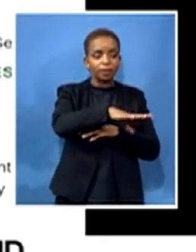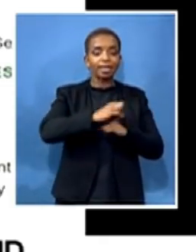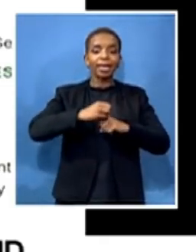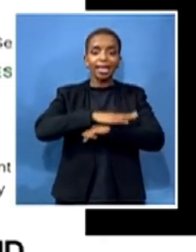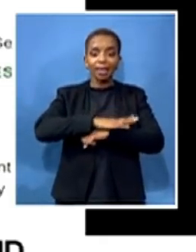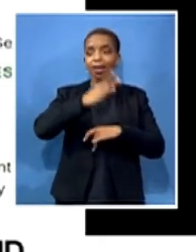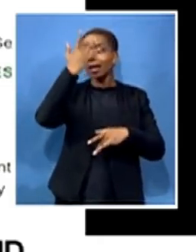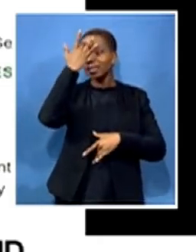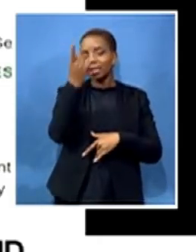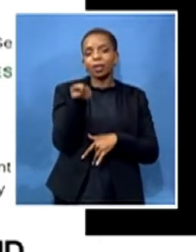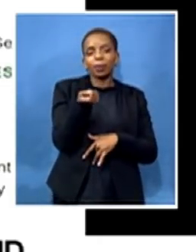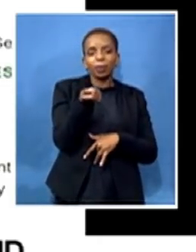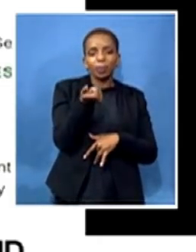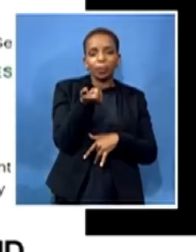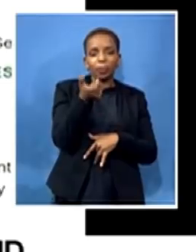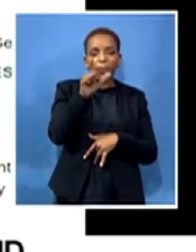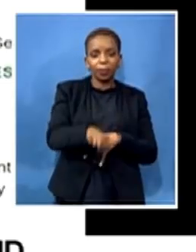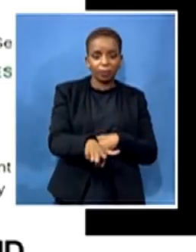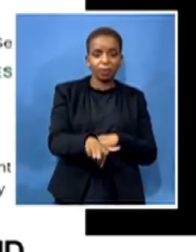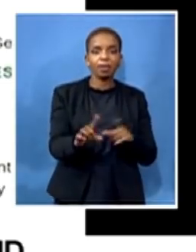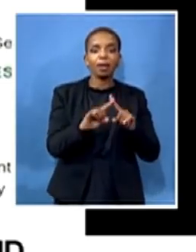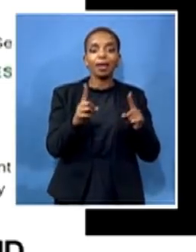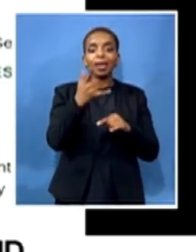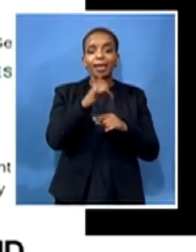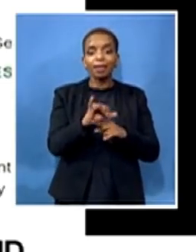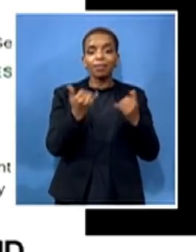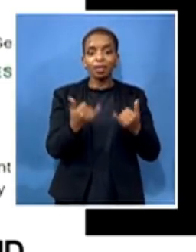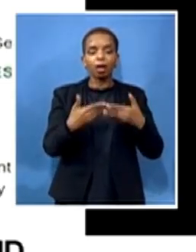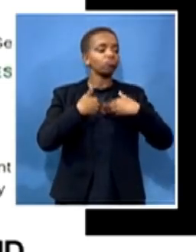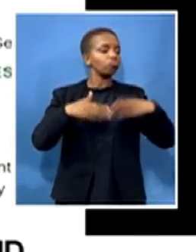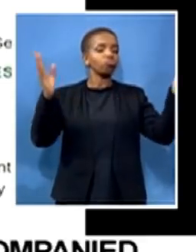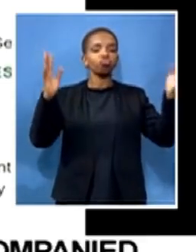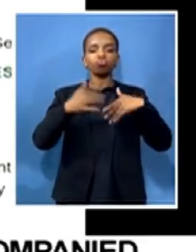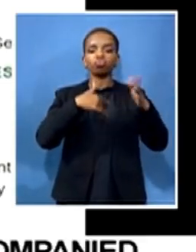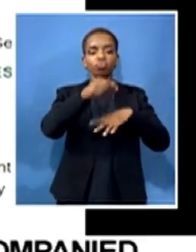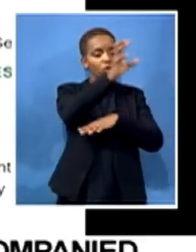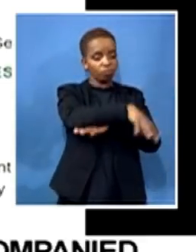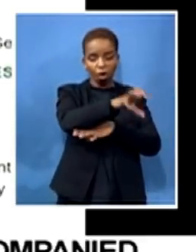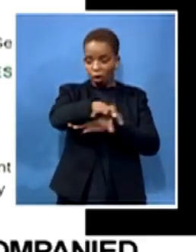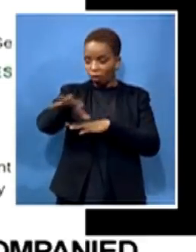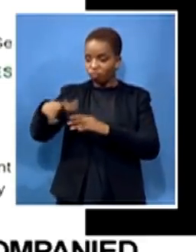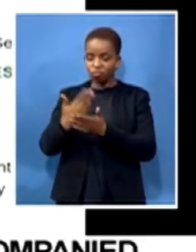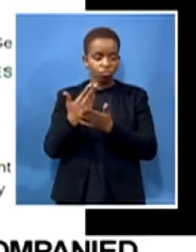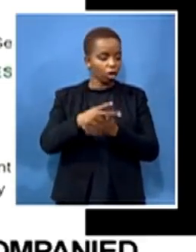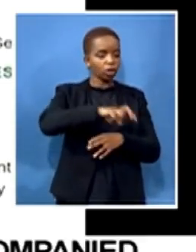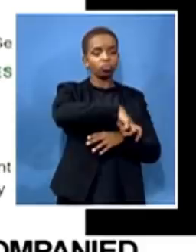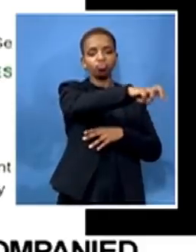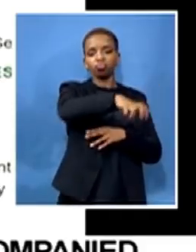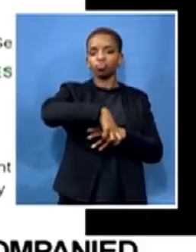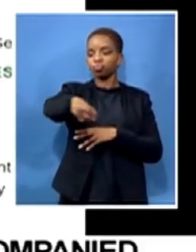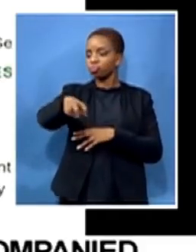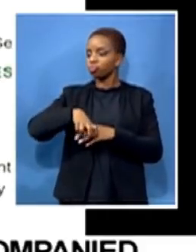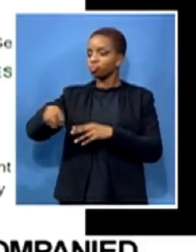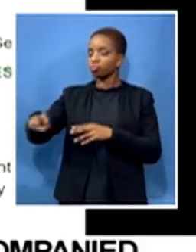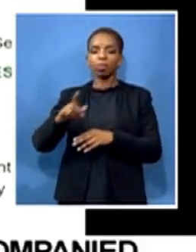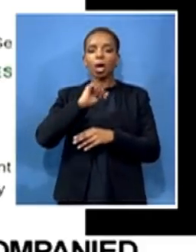inter-provincial travel is allowed freely, not just for business and for funerals, we may find that the